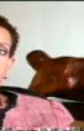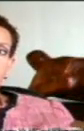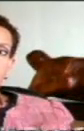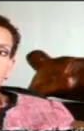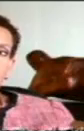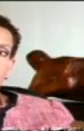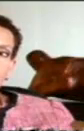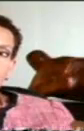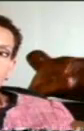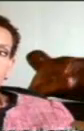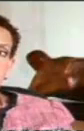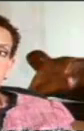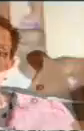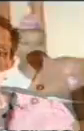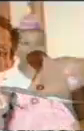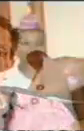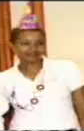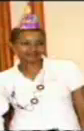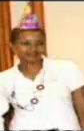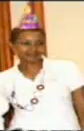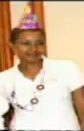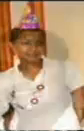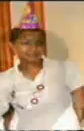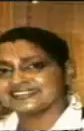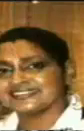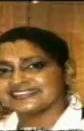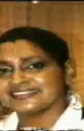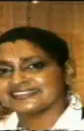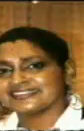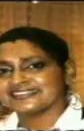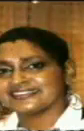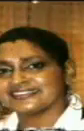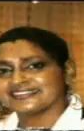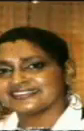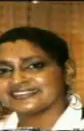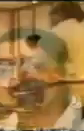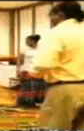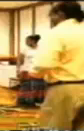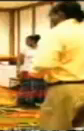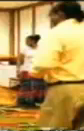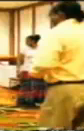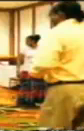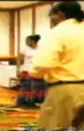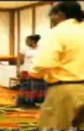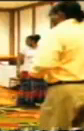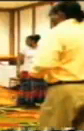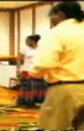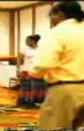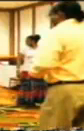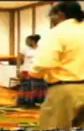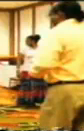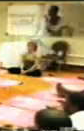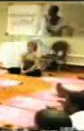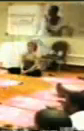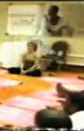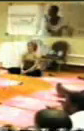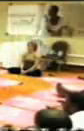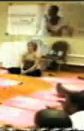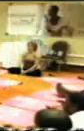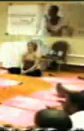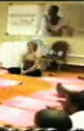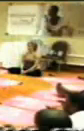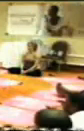that if he was able to call the word, if he was able to face the fear, if he was able to have the kind of support that